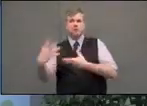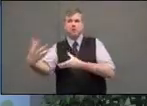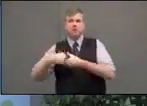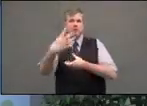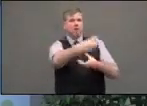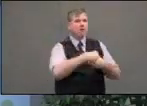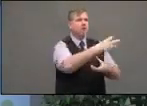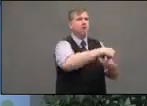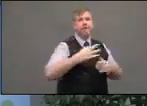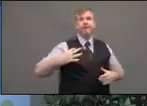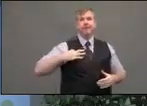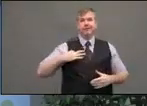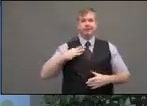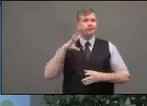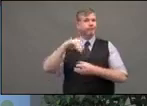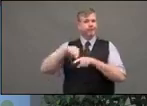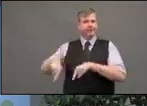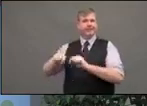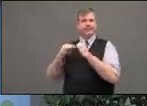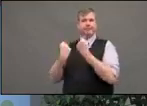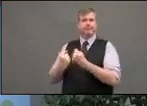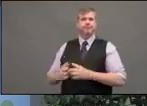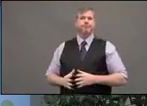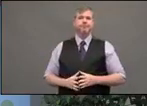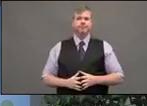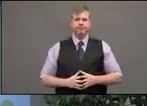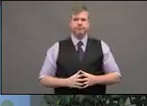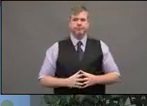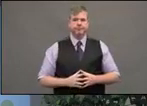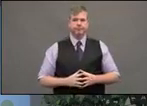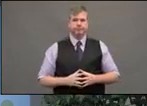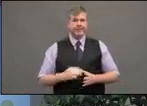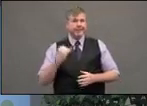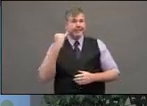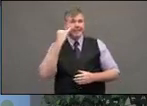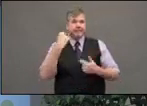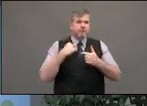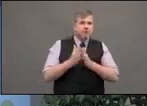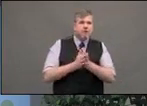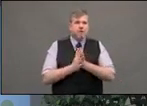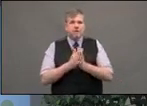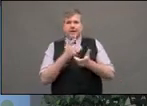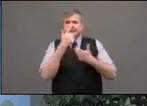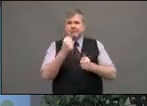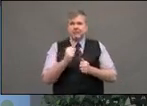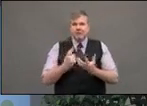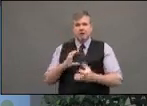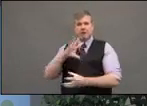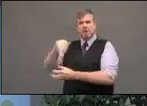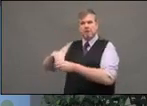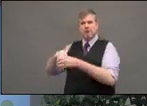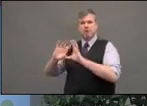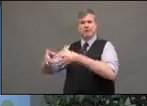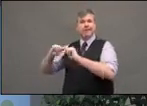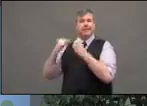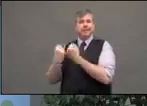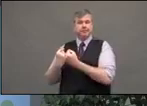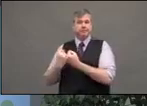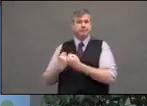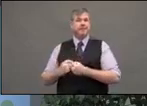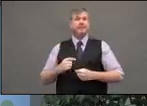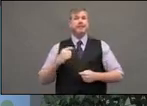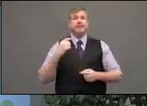Evelyn, can I ask you if I were interested in volunteering, how would I do that? Is there a website I can go to? Yeah, so if you're interested in volunteering, our requirements